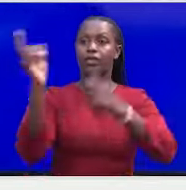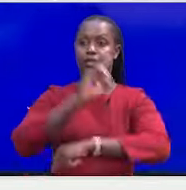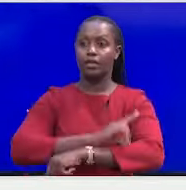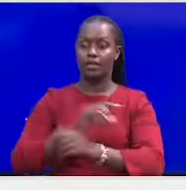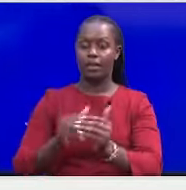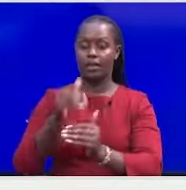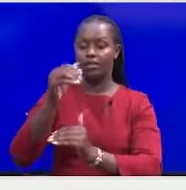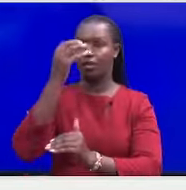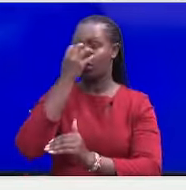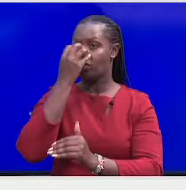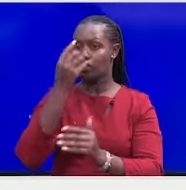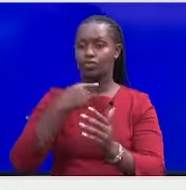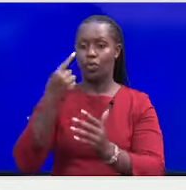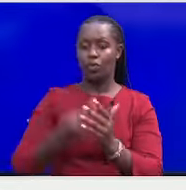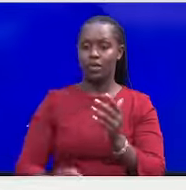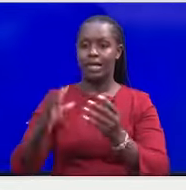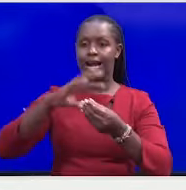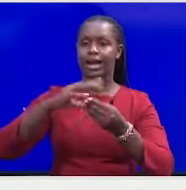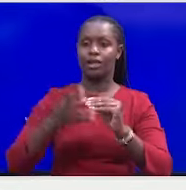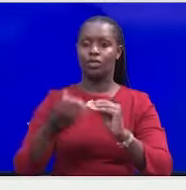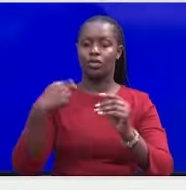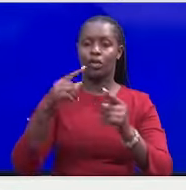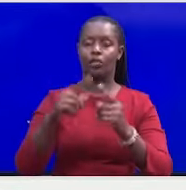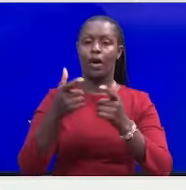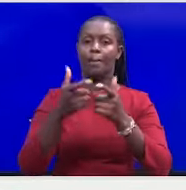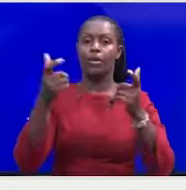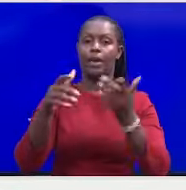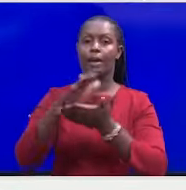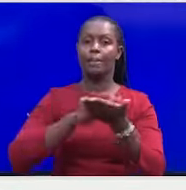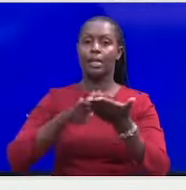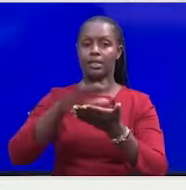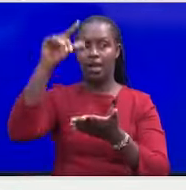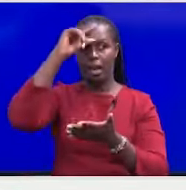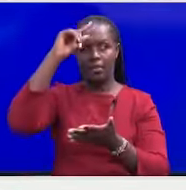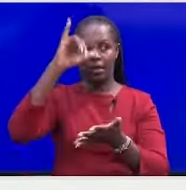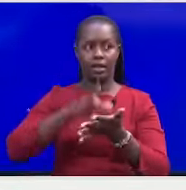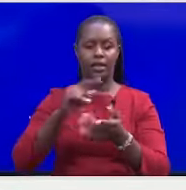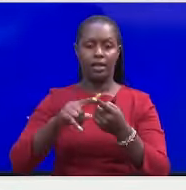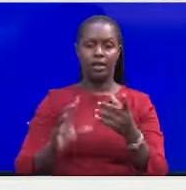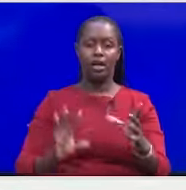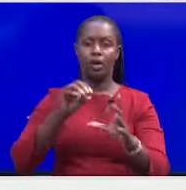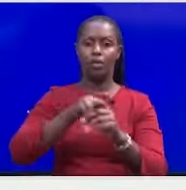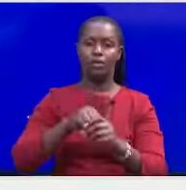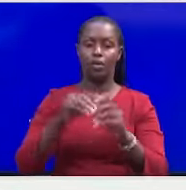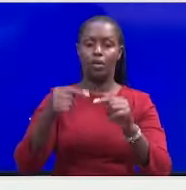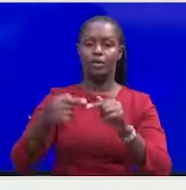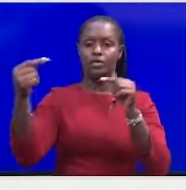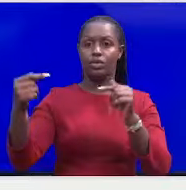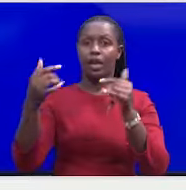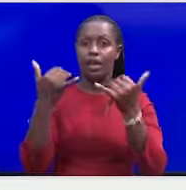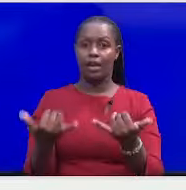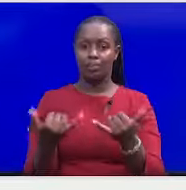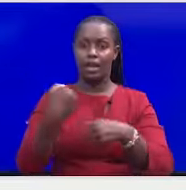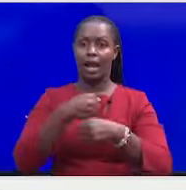Ruto made what he says is a creation of a broad-based government that ended up accommodating members from the opposition coalition, the move has